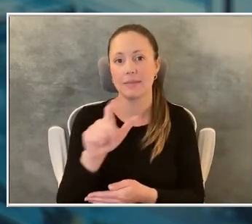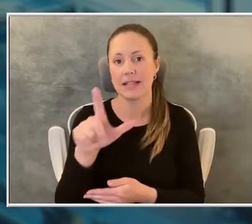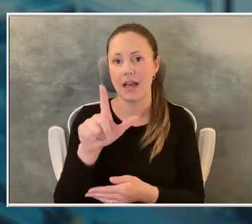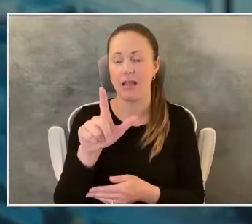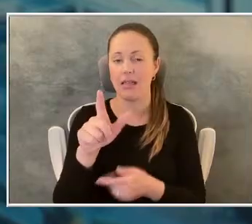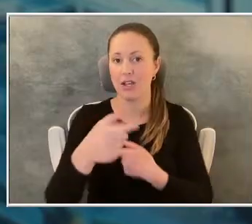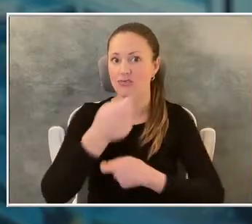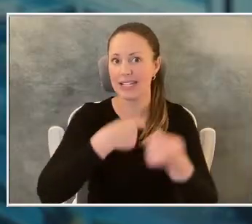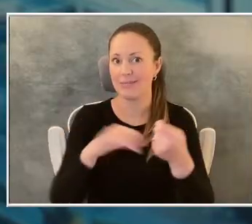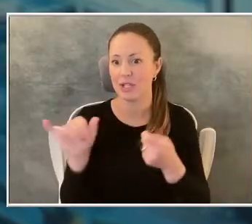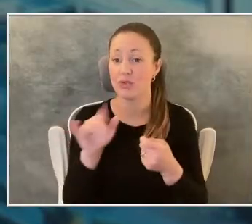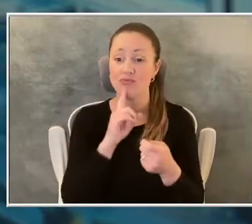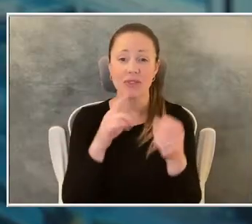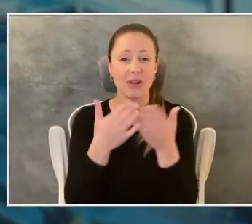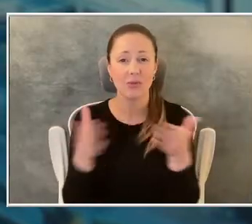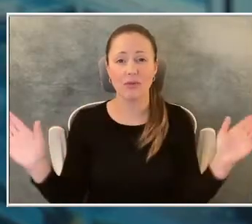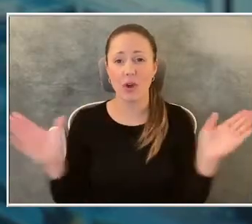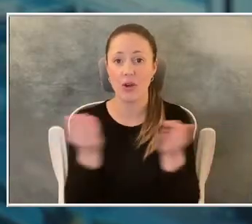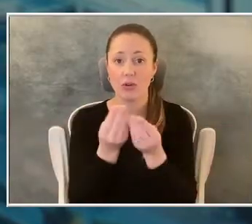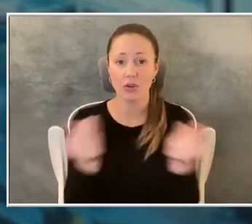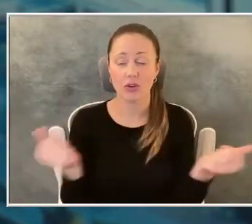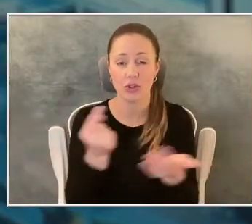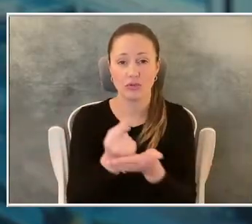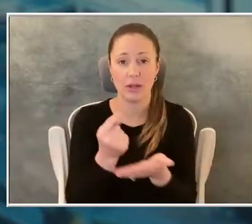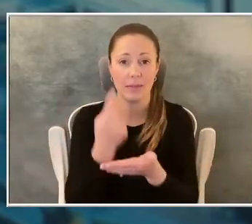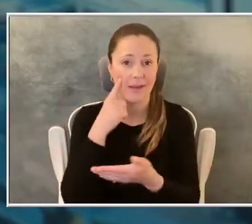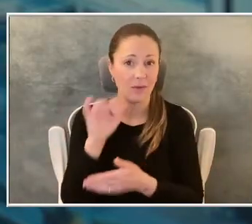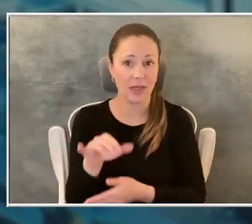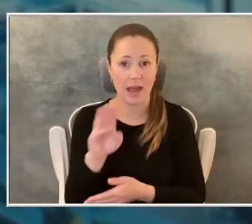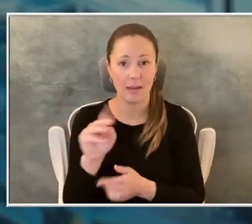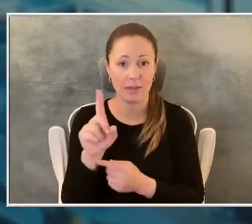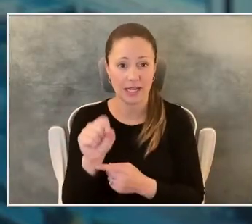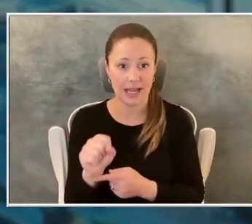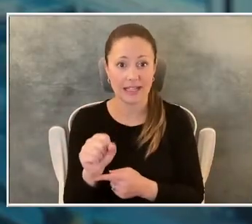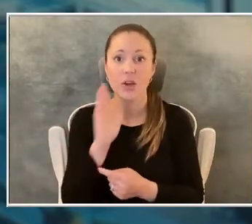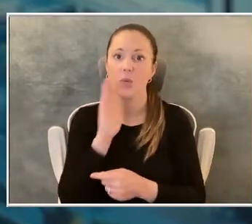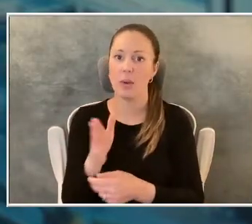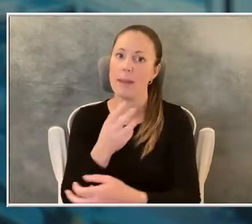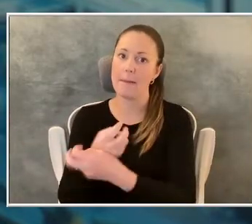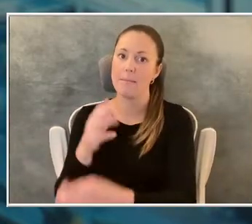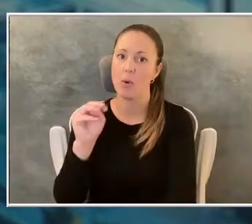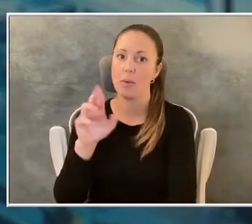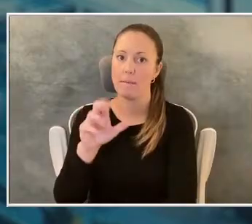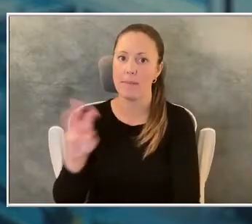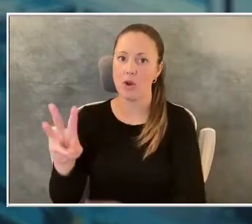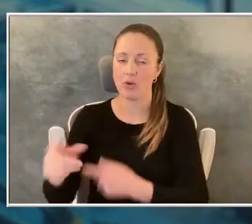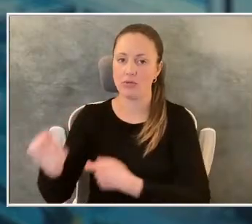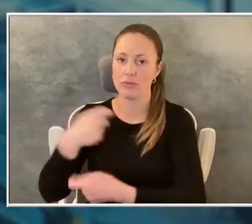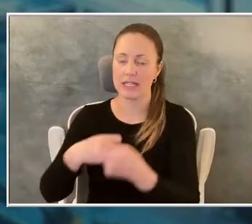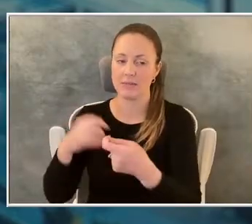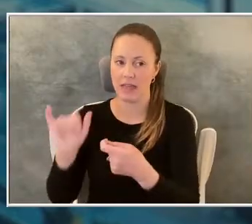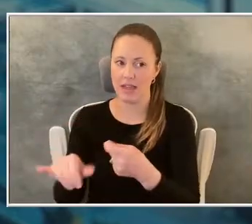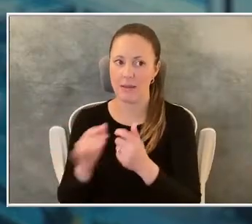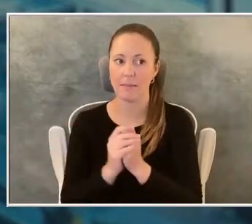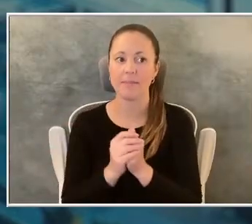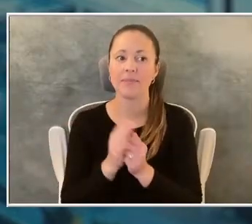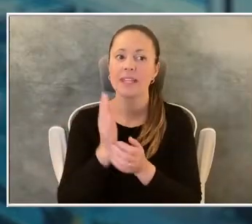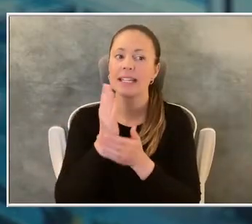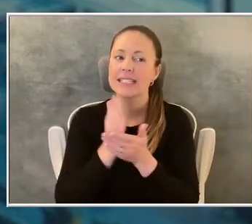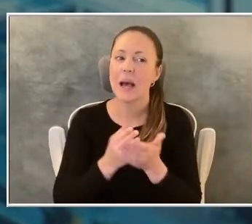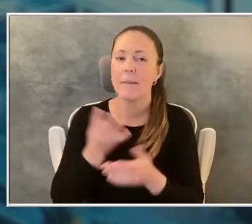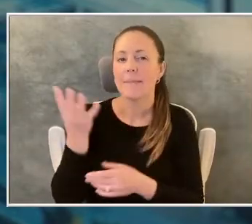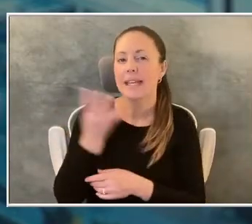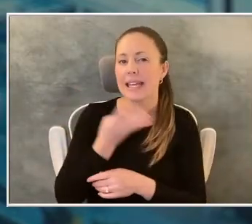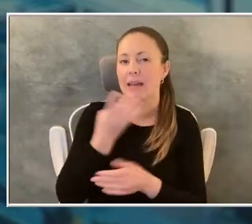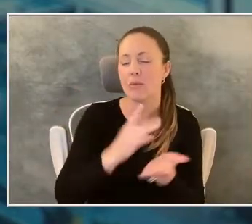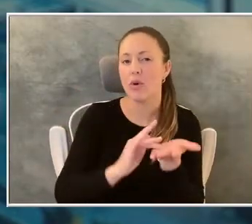curative treatment for myelodysplastic syndrome is a bone marrow transplantation. There are some chemotherapy drugs which are